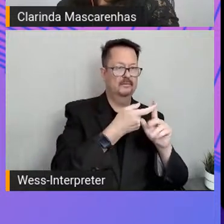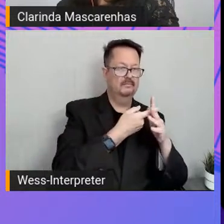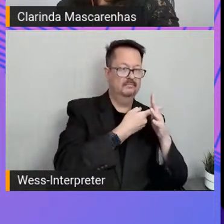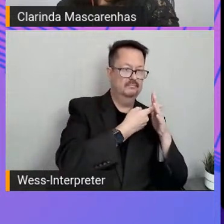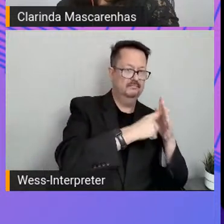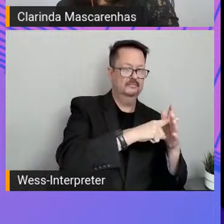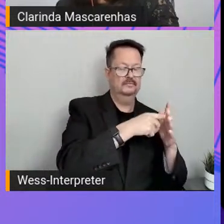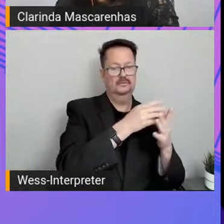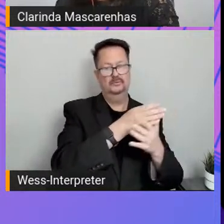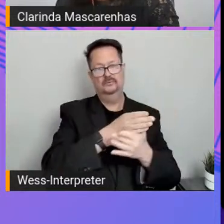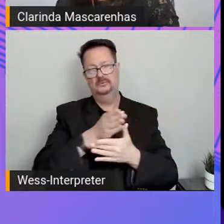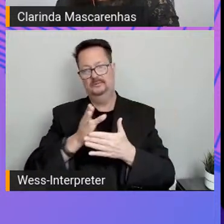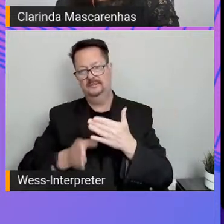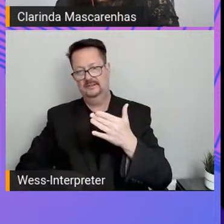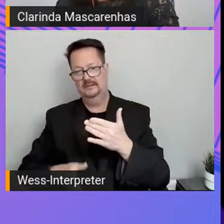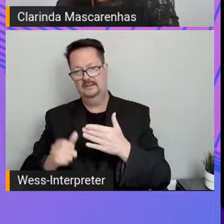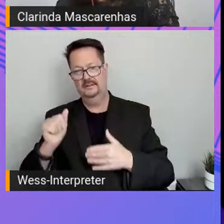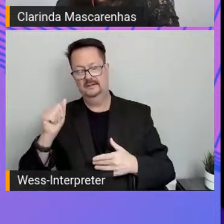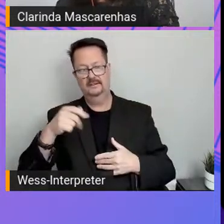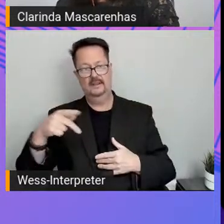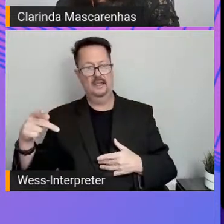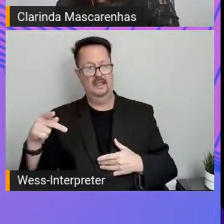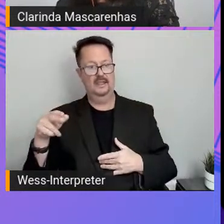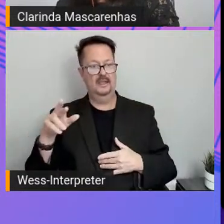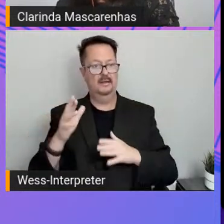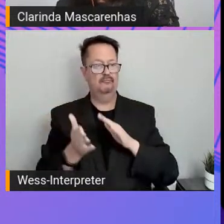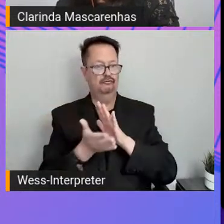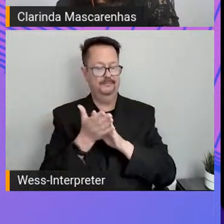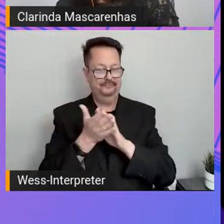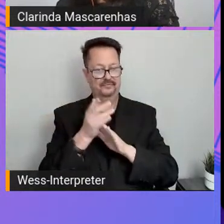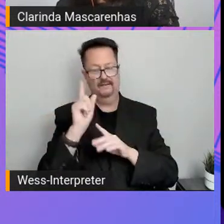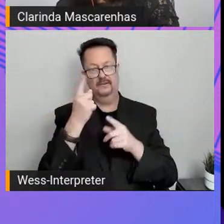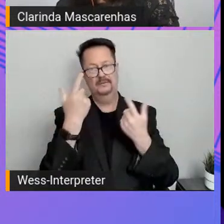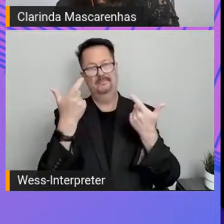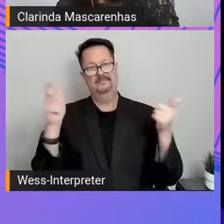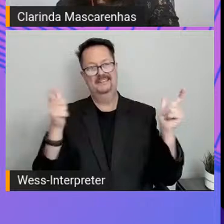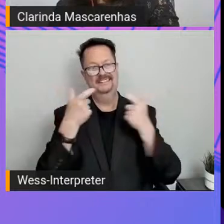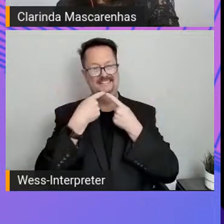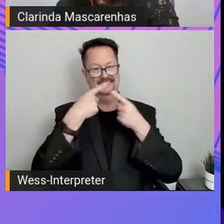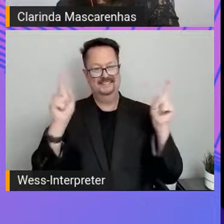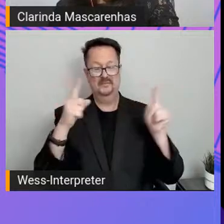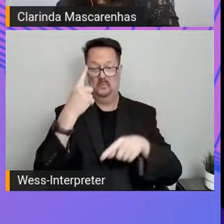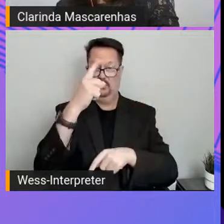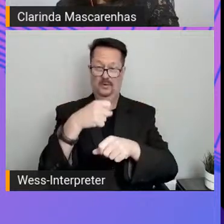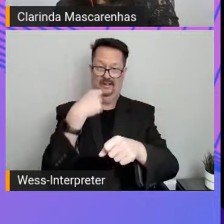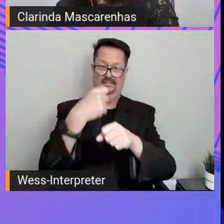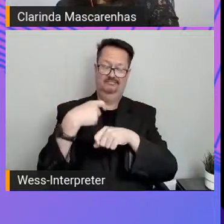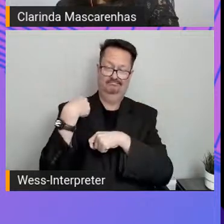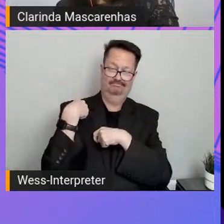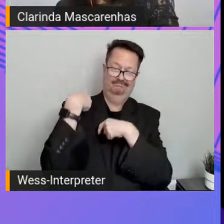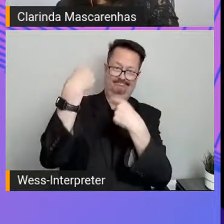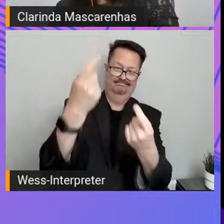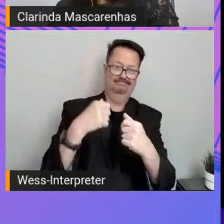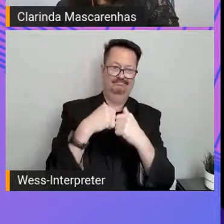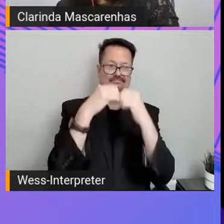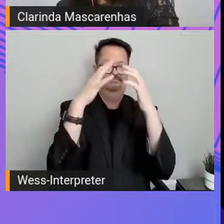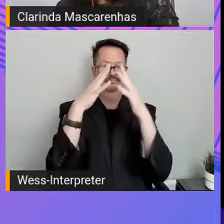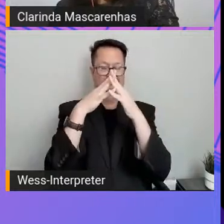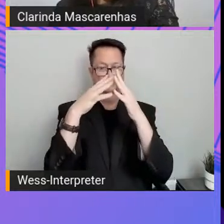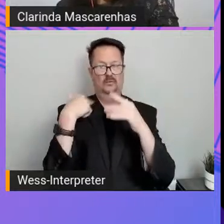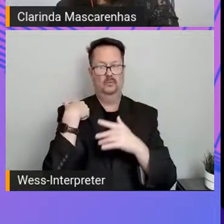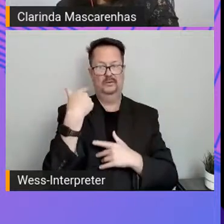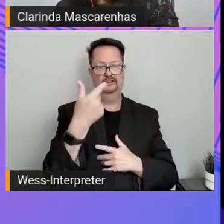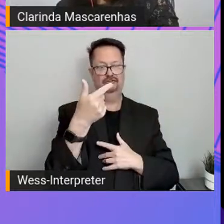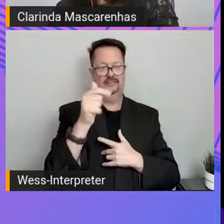AppRunner. So first of all, a big shout out. We've almost completed a year since we've GA'd our product. We GA'd last